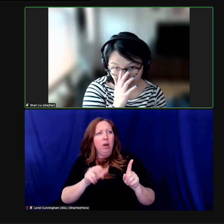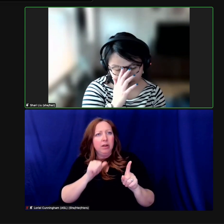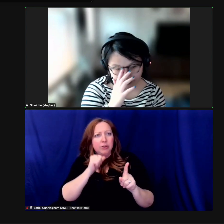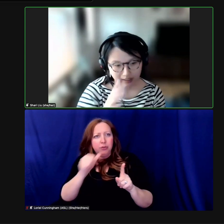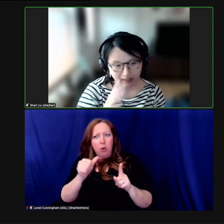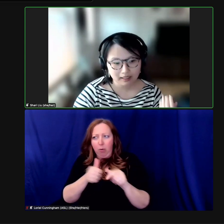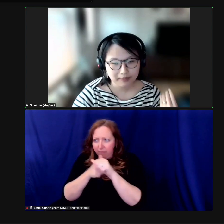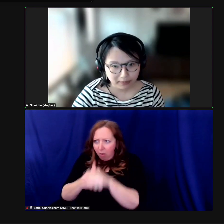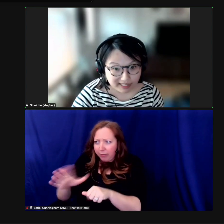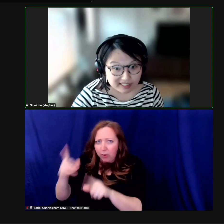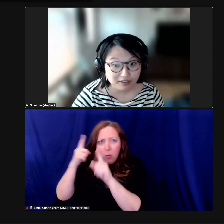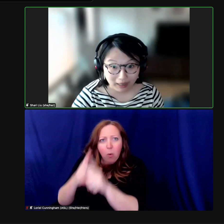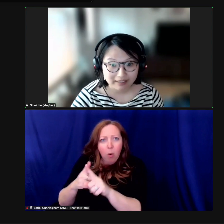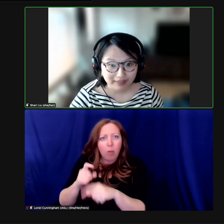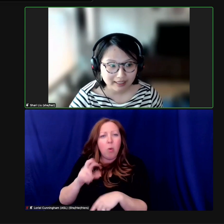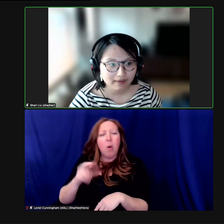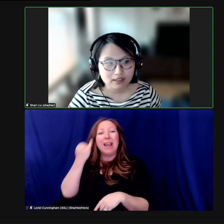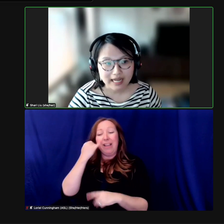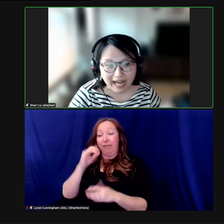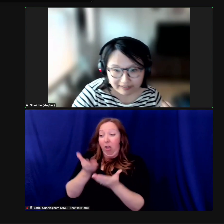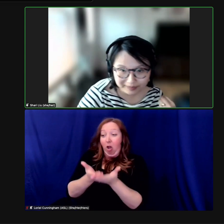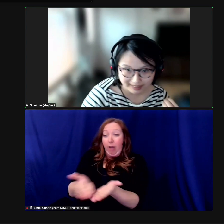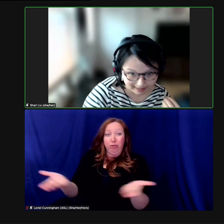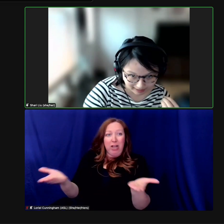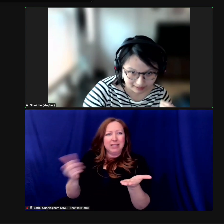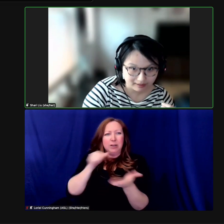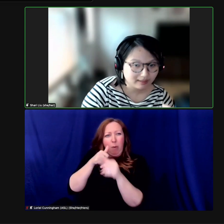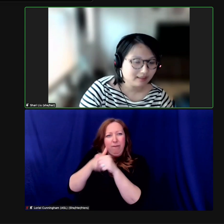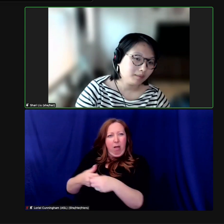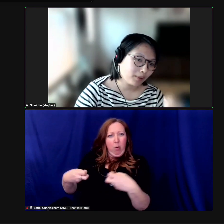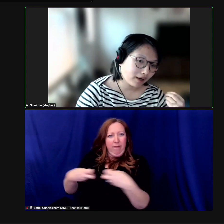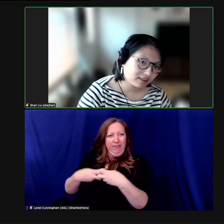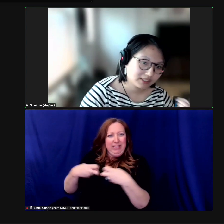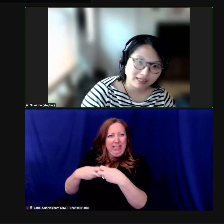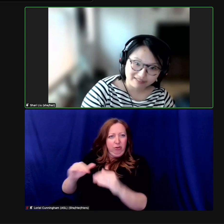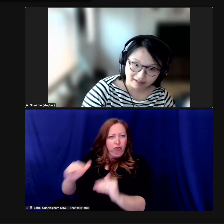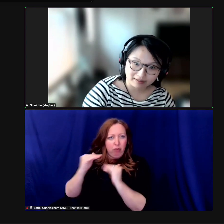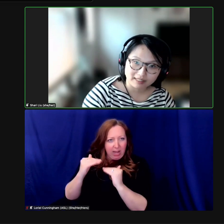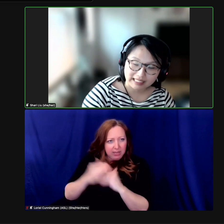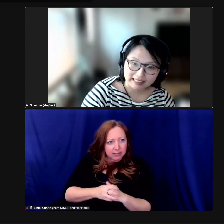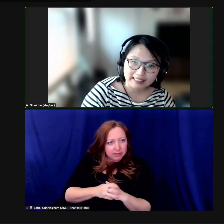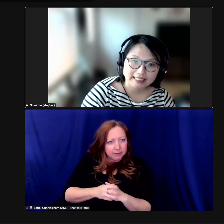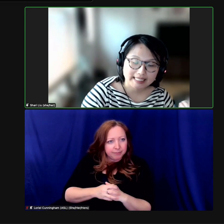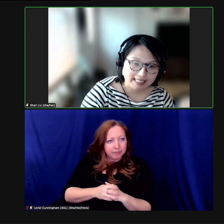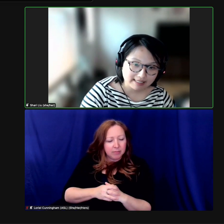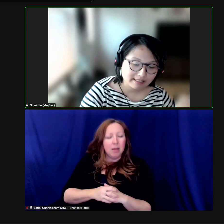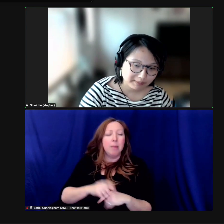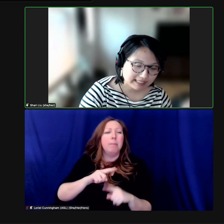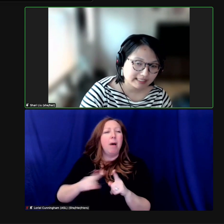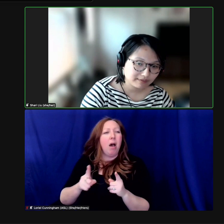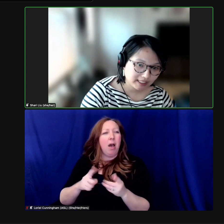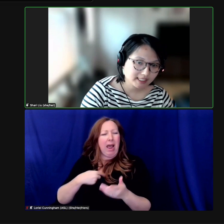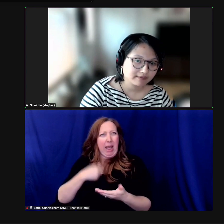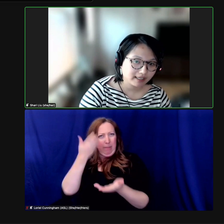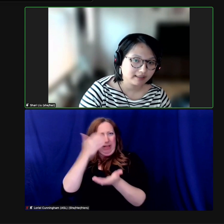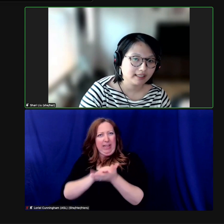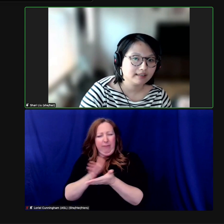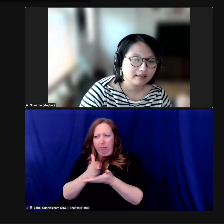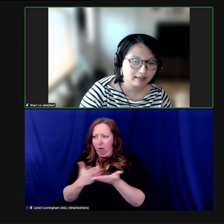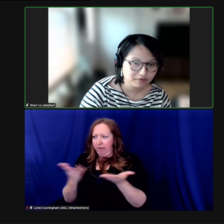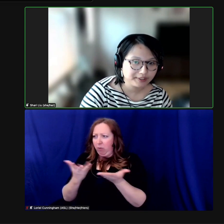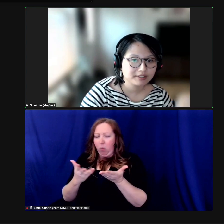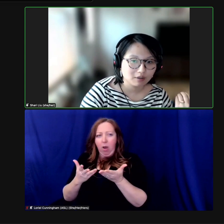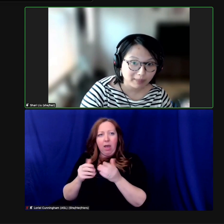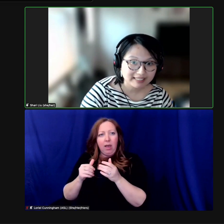in midair. But the question is why, right? So I've been saying part of what drives longer looking is that these surprising events